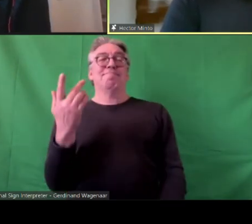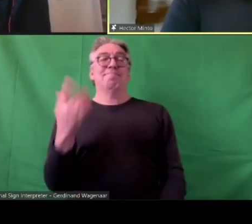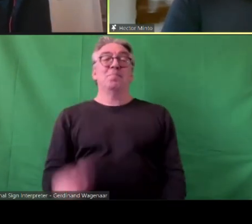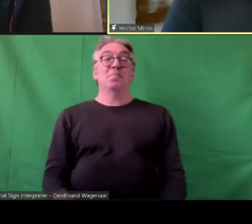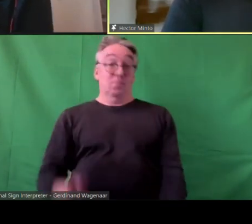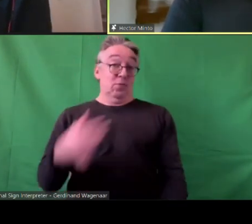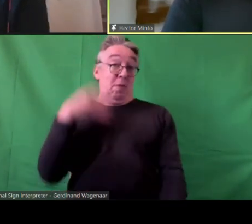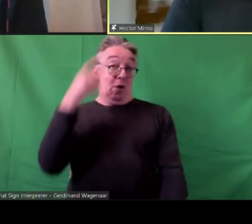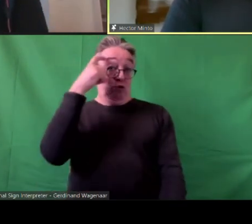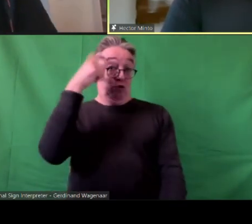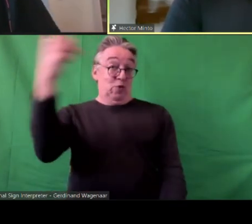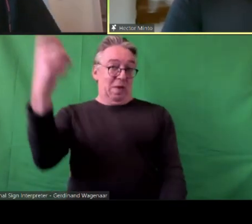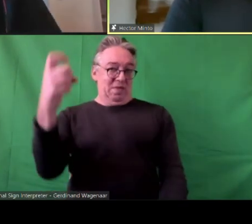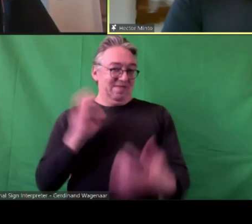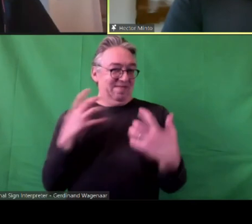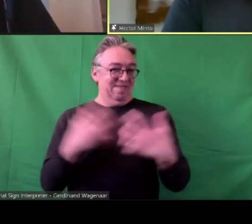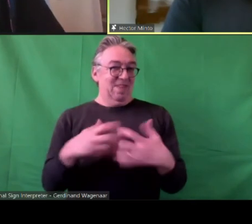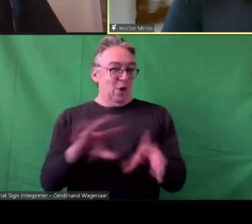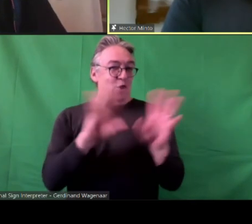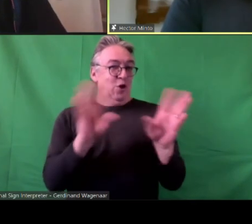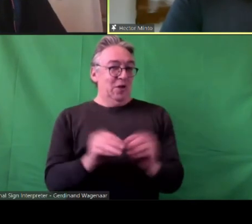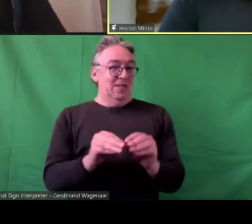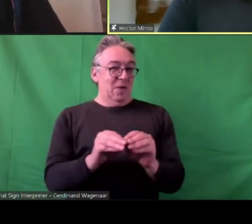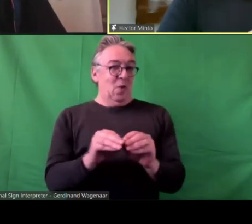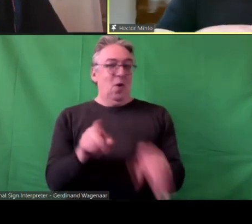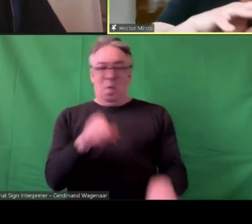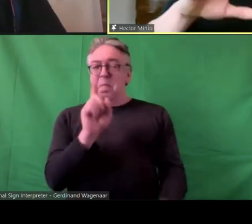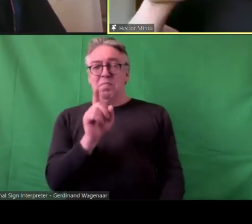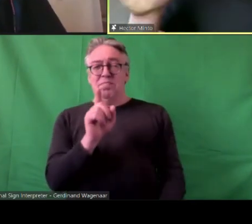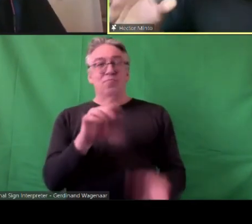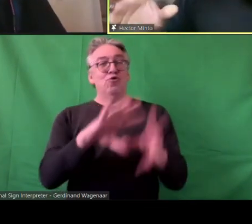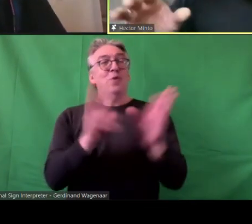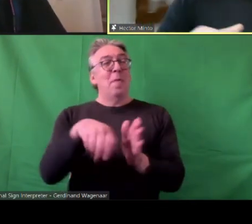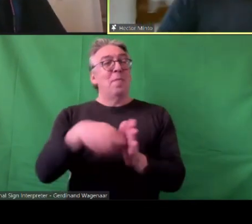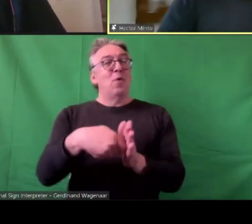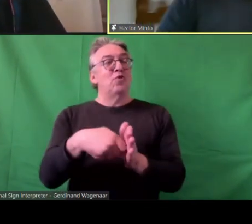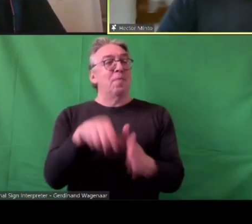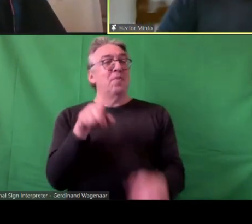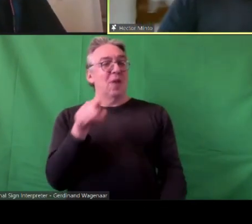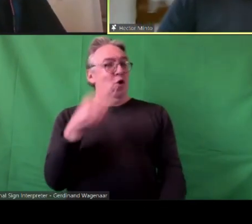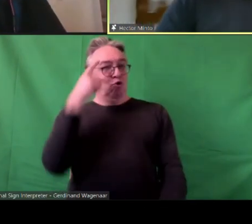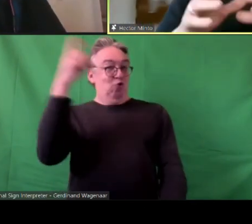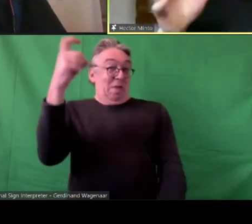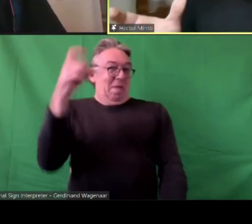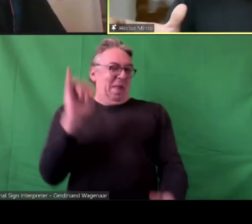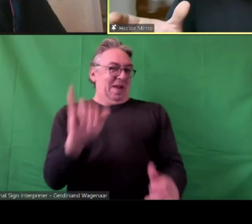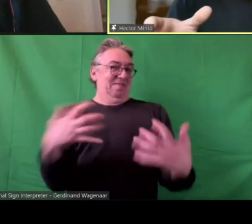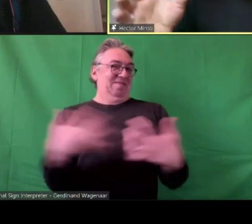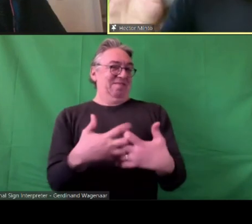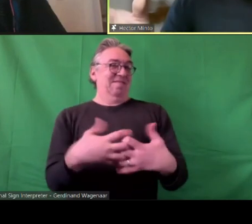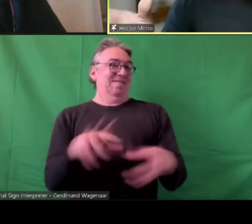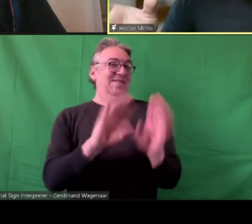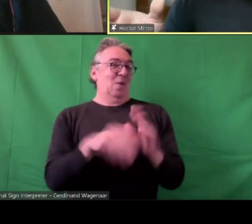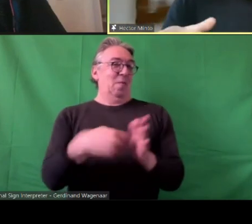that we stop just looking to the mainstream technology providers to bring the operating systems up to speed and the tools